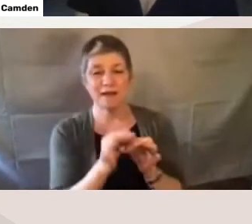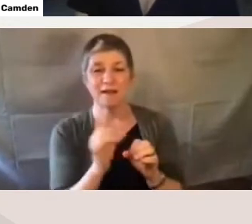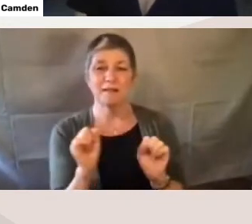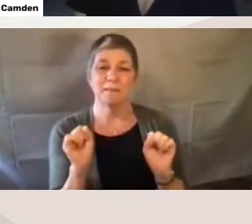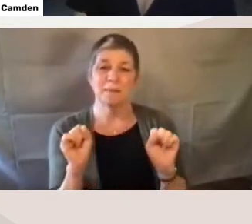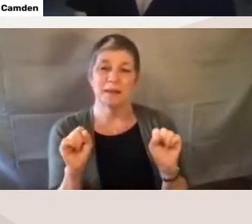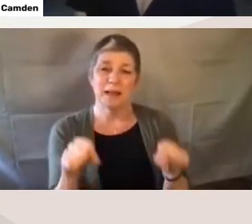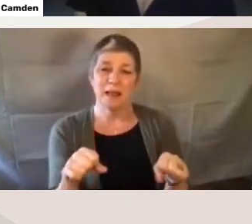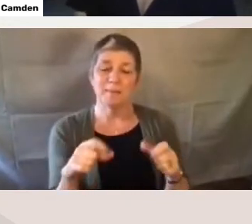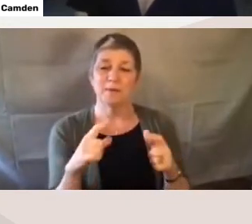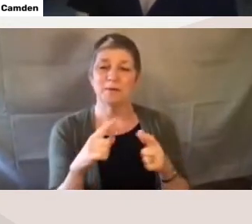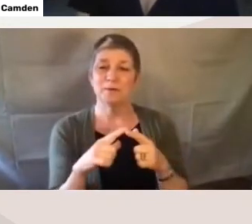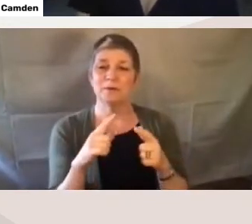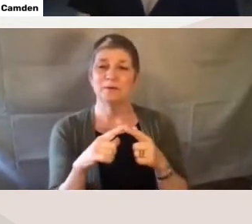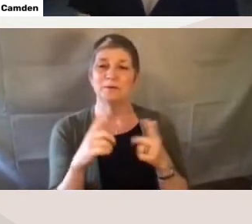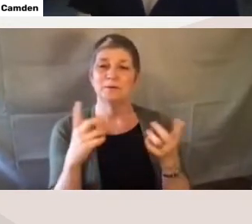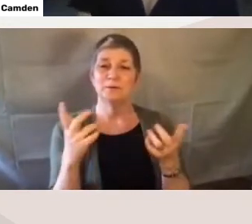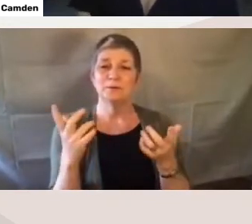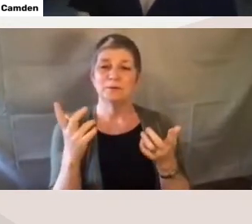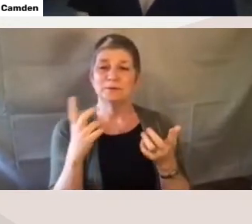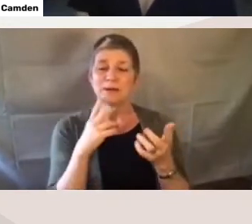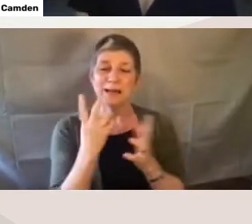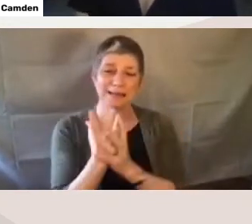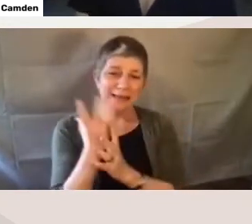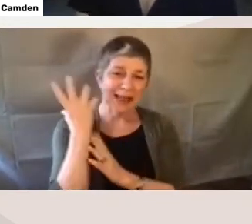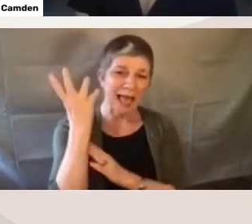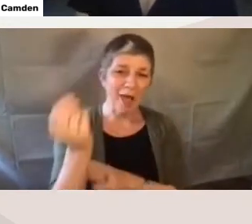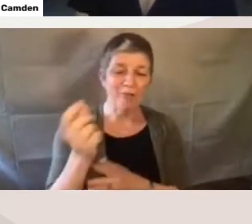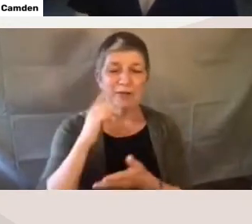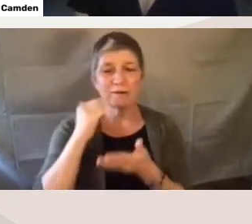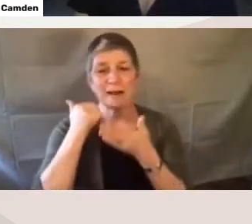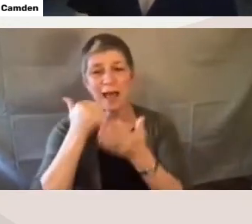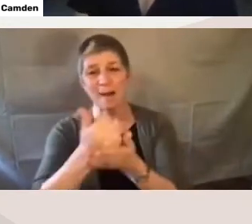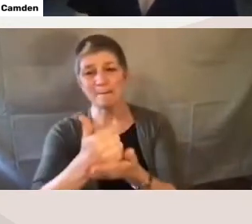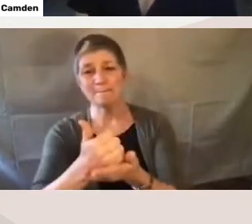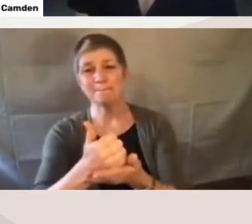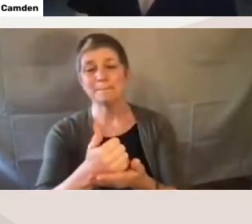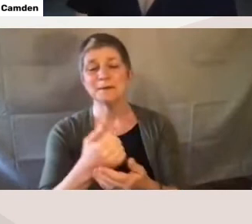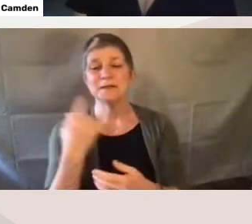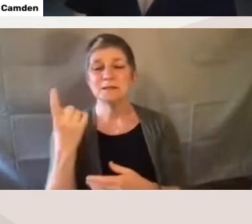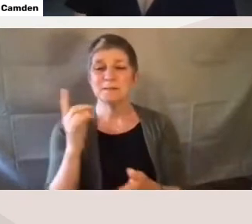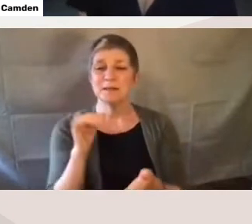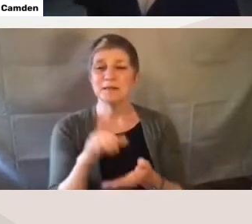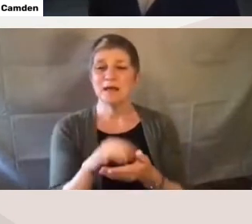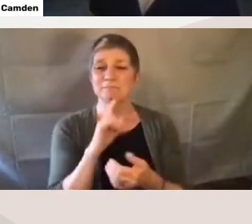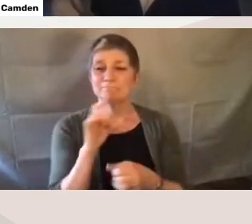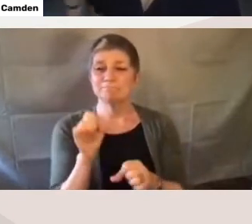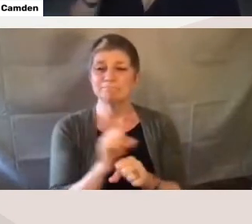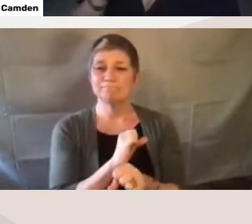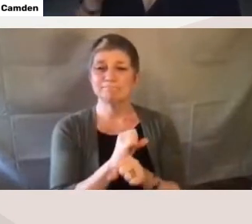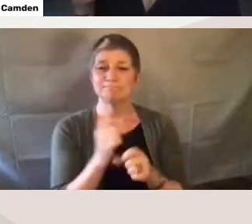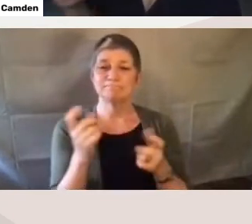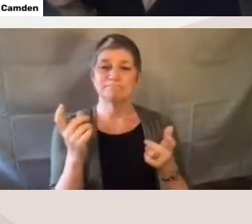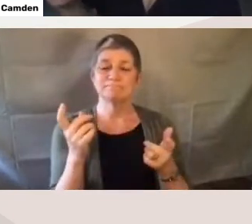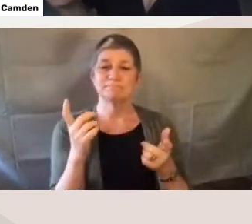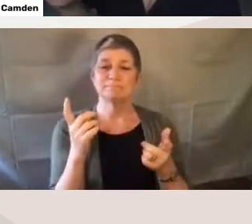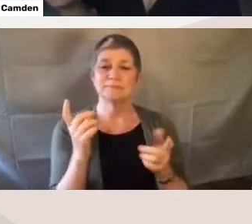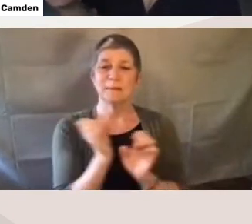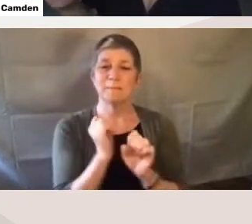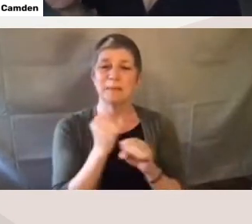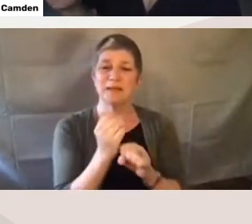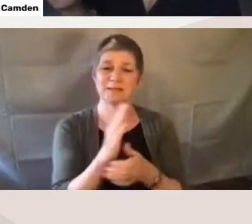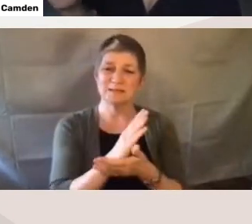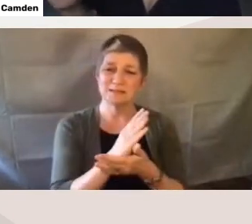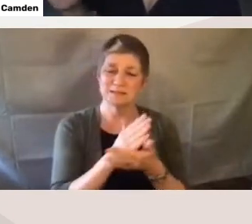be my hands and feet and to be able to get out there, that's been something that's just been, it kind of helped normalize some